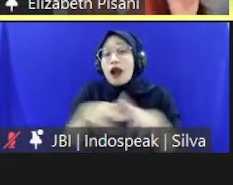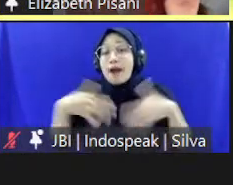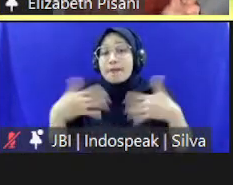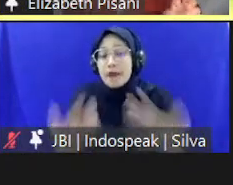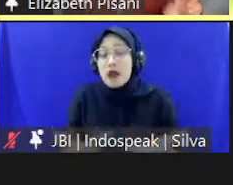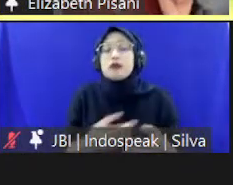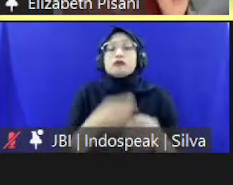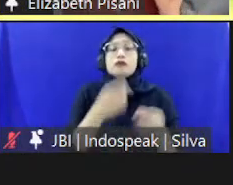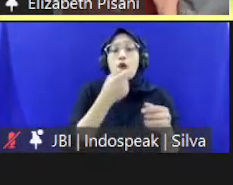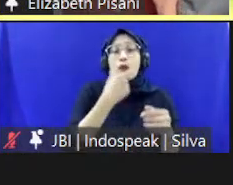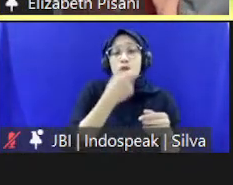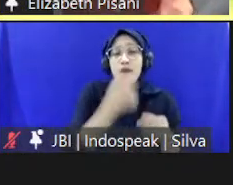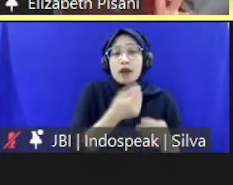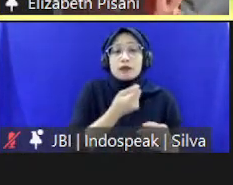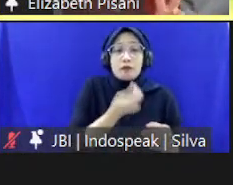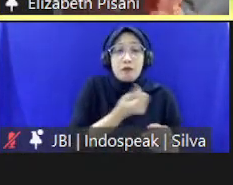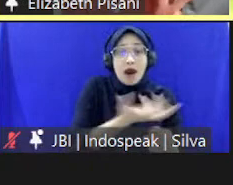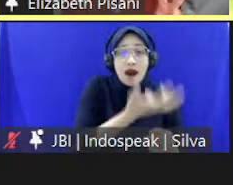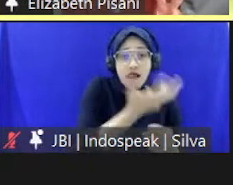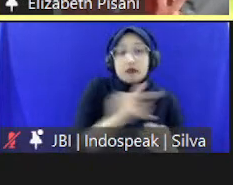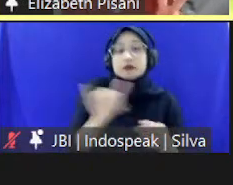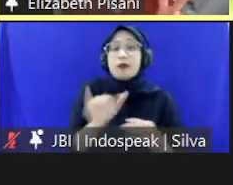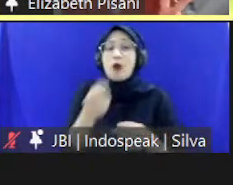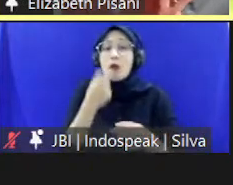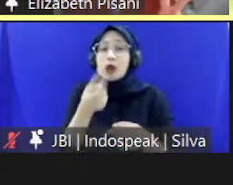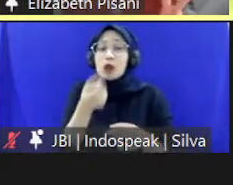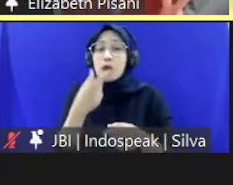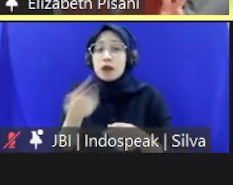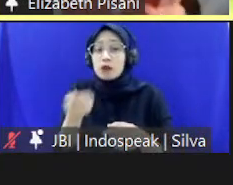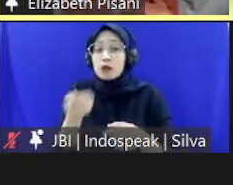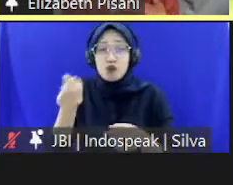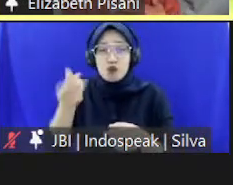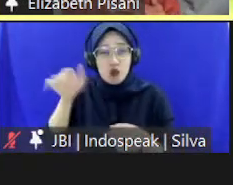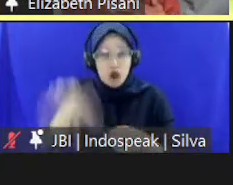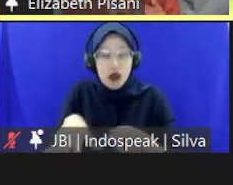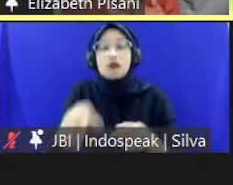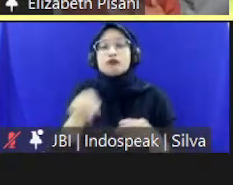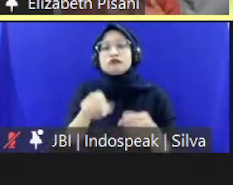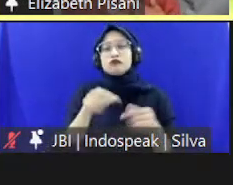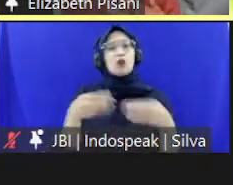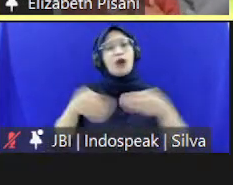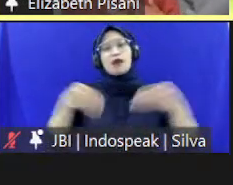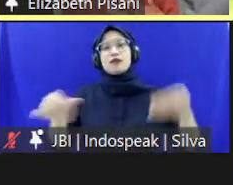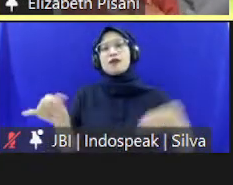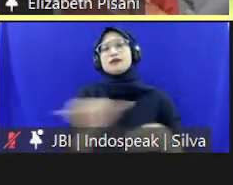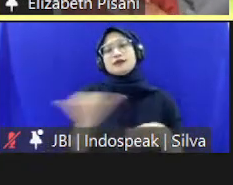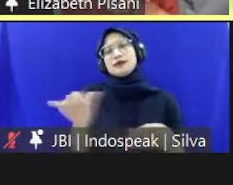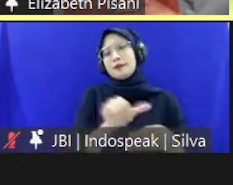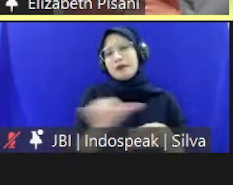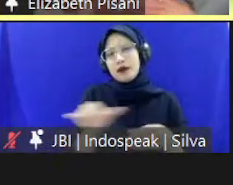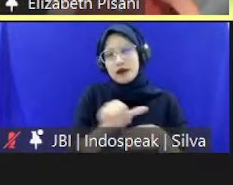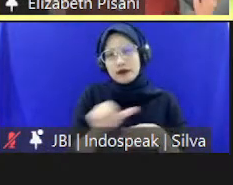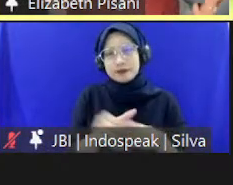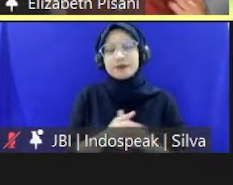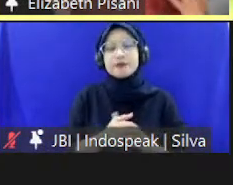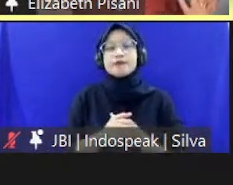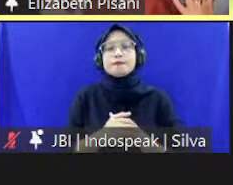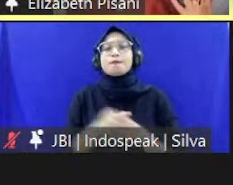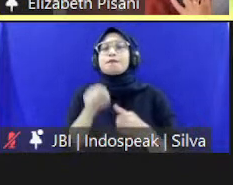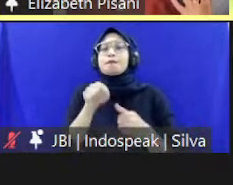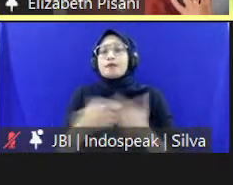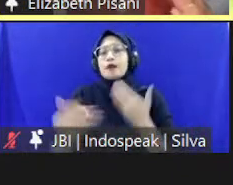here. Now, are these companies cross-subsidizing? Well, in the sample that we picked up, we did find some that